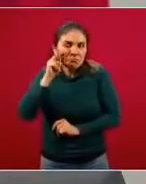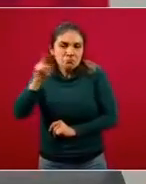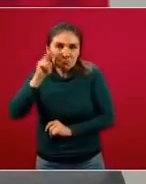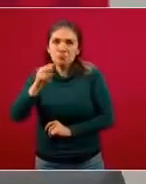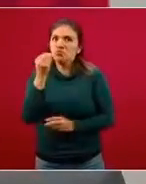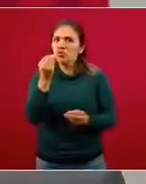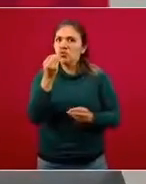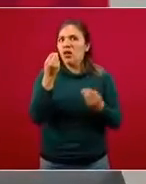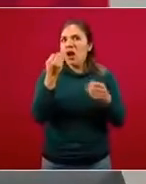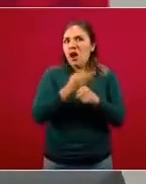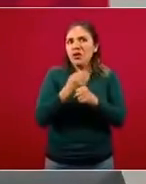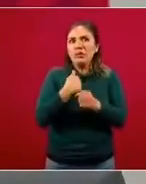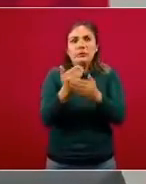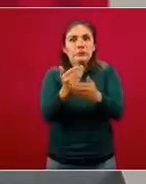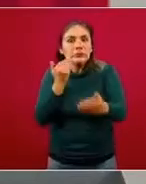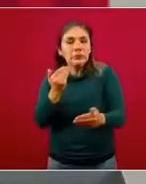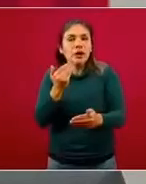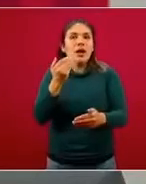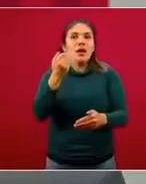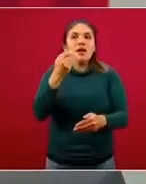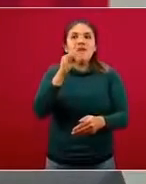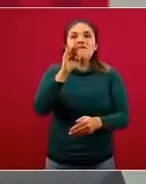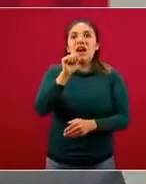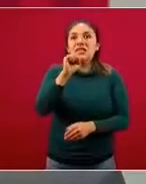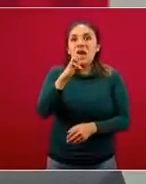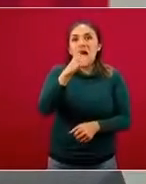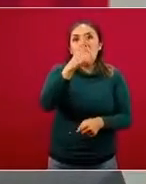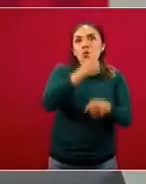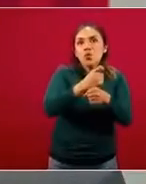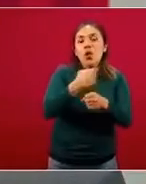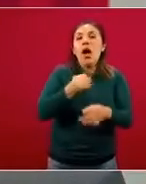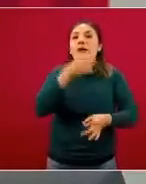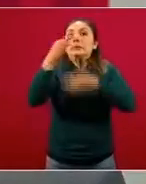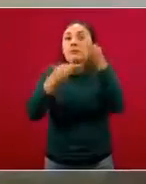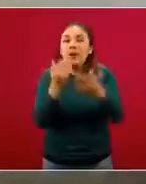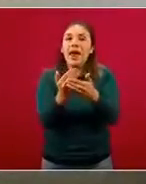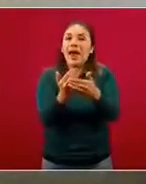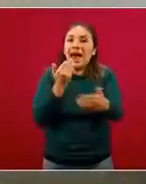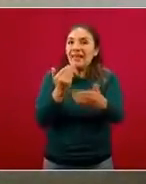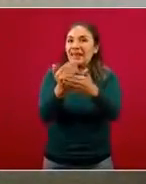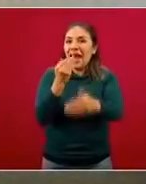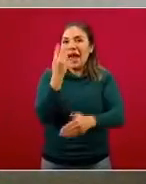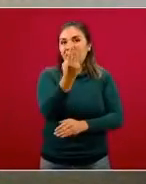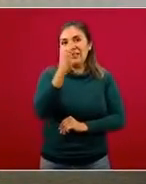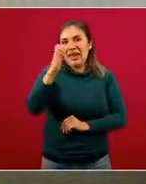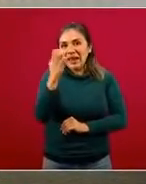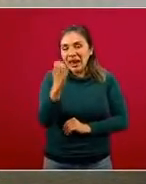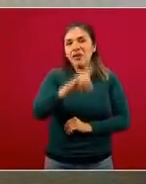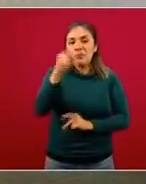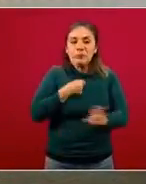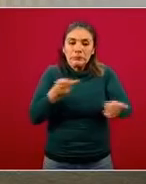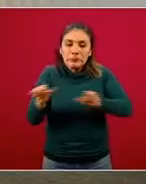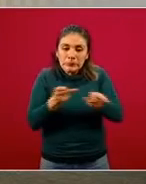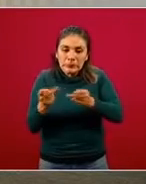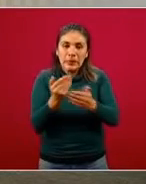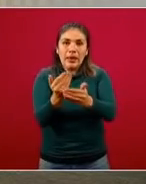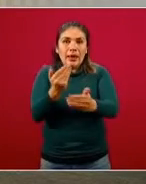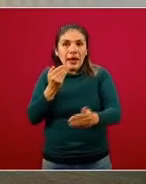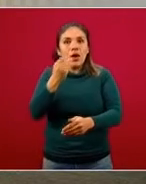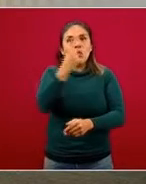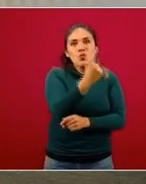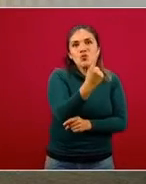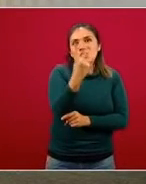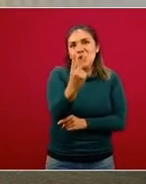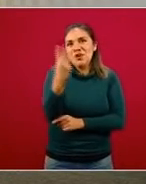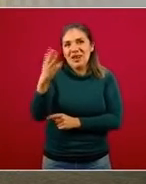toda esta We all epidemia, have to nos adelantamos a think la about the fase, future. bueno, nos I mean, adelantamos con el even with alertamiento this temprano pandemic, el first 3 we de were in enero, a phase la fase one de and we were preparación, nos thinking about adelantamos a phase la fase two. 1, a